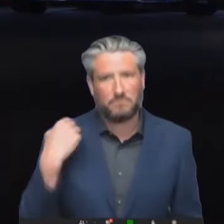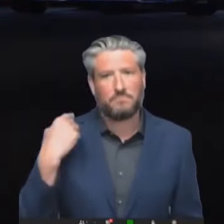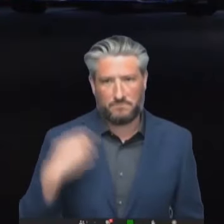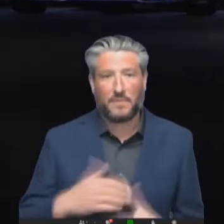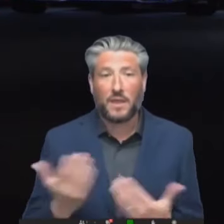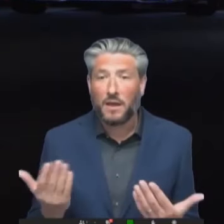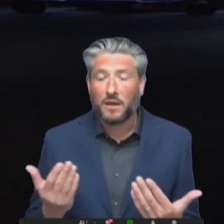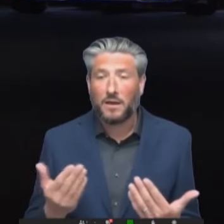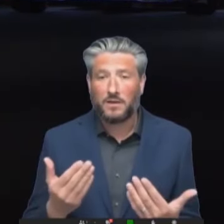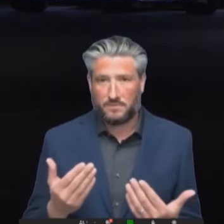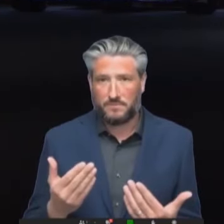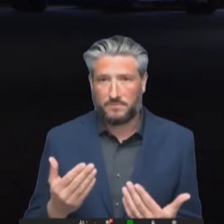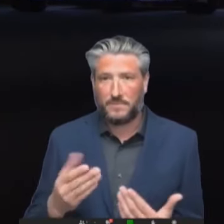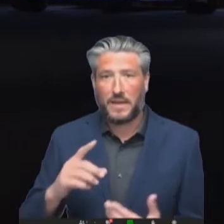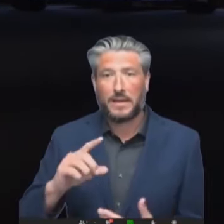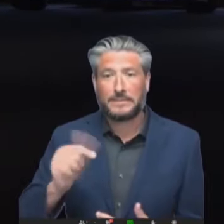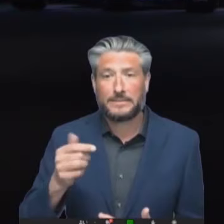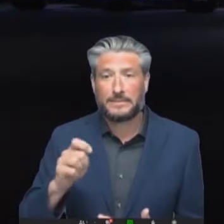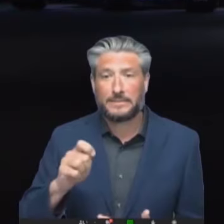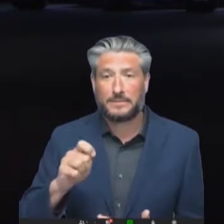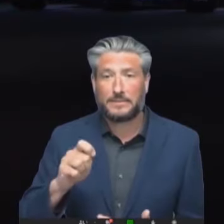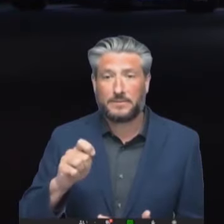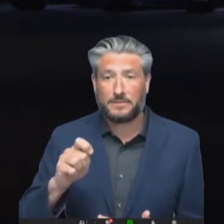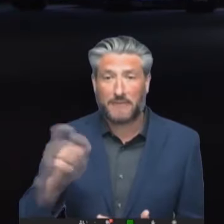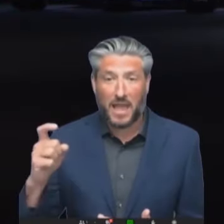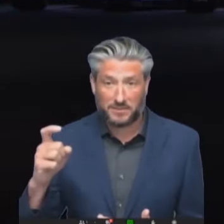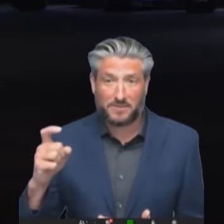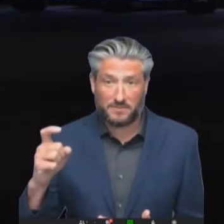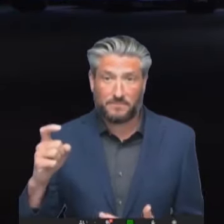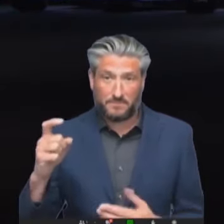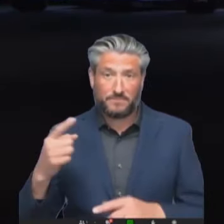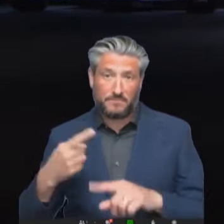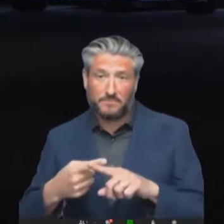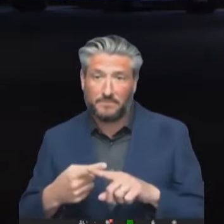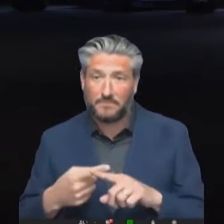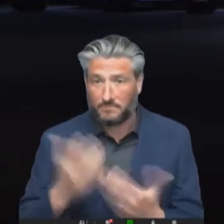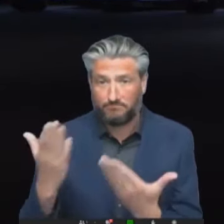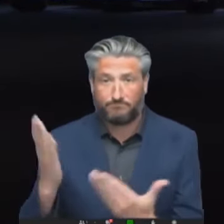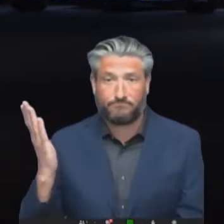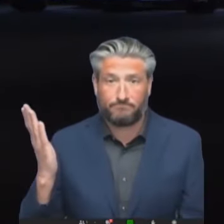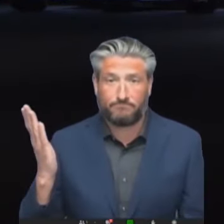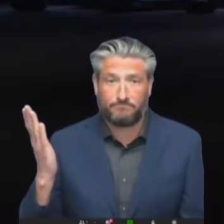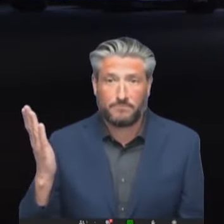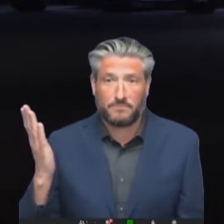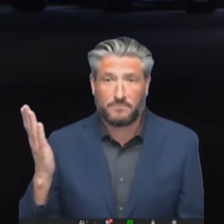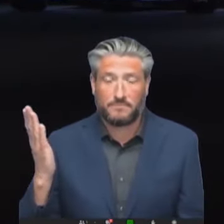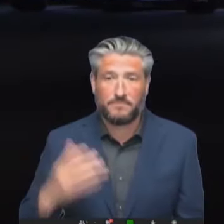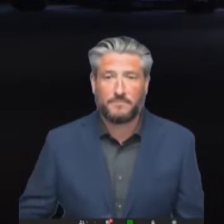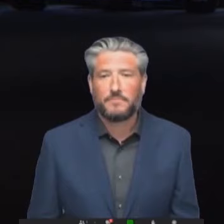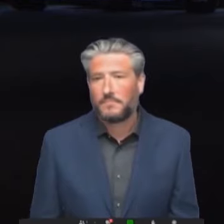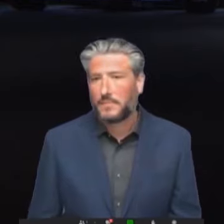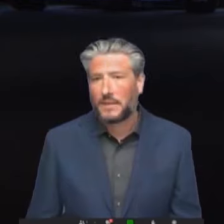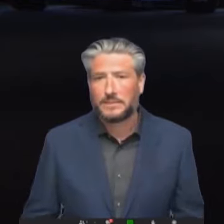million euros compared to 1.5 billion euros in 2019, of which 753 million euros were related to